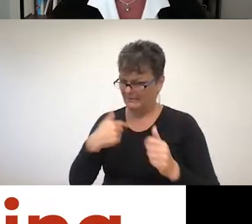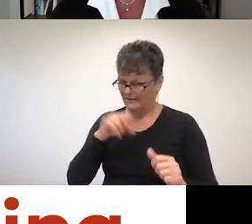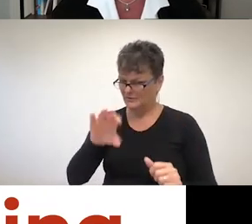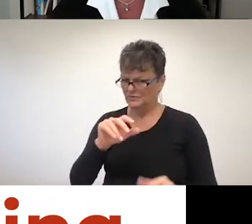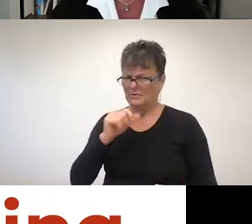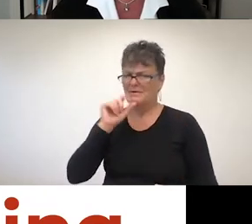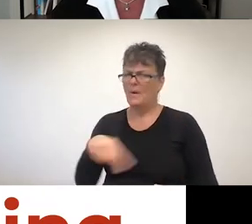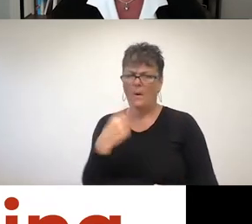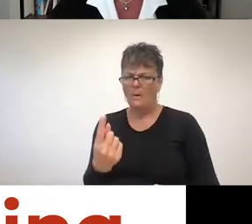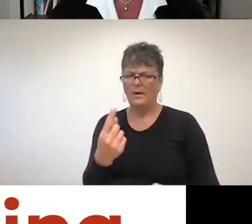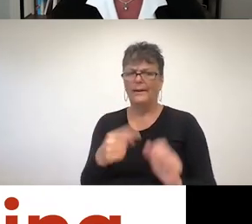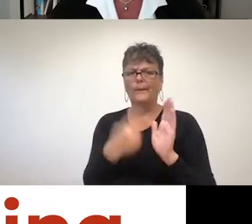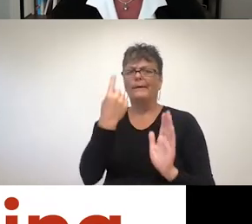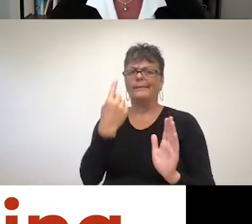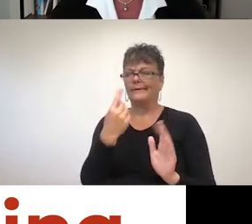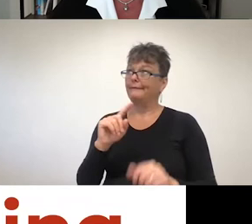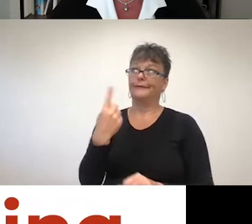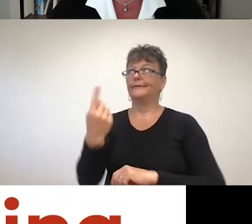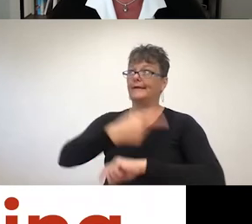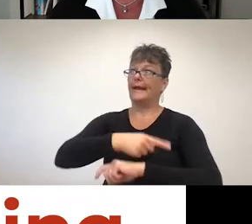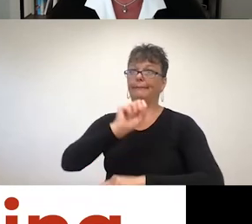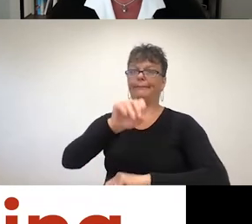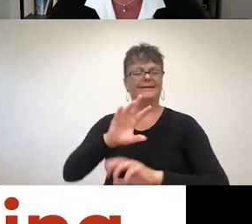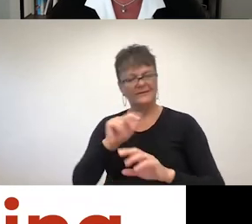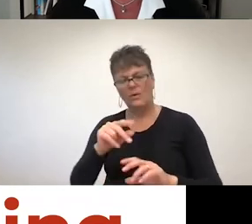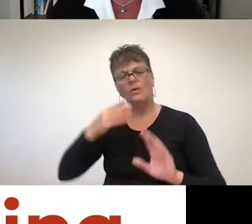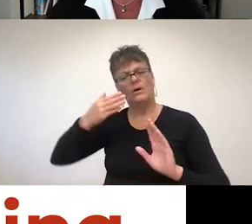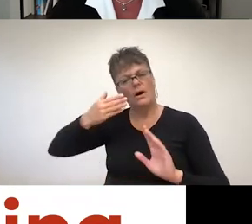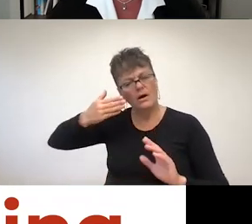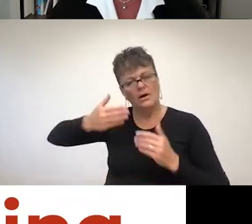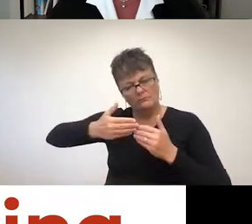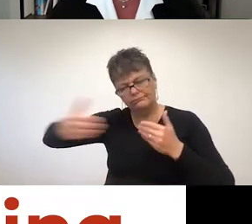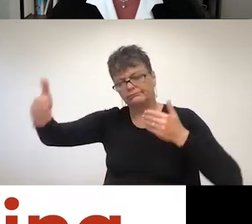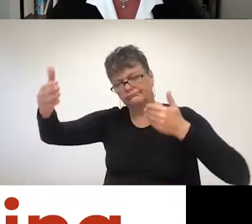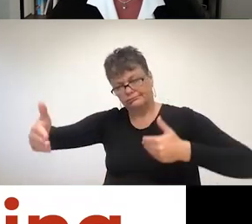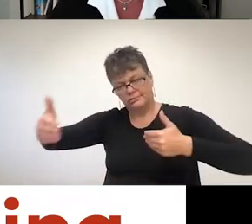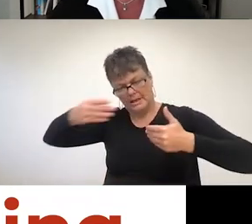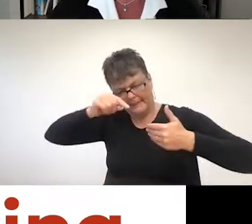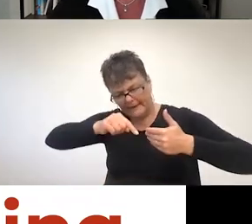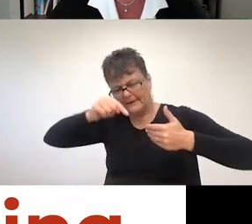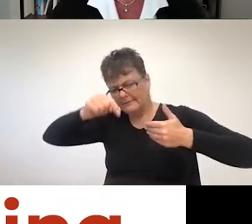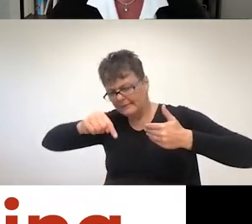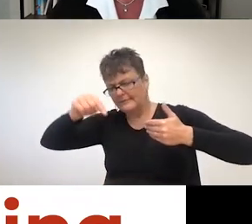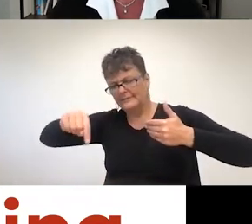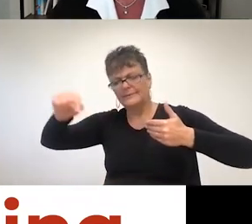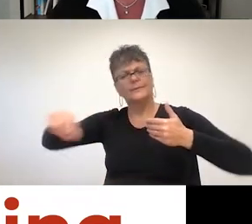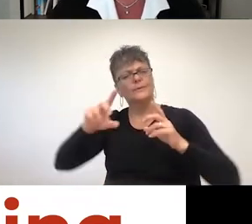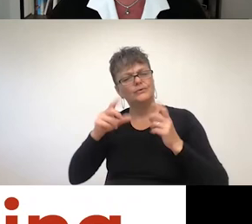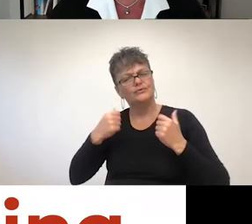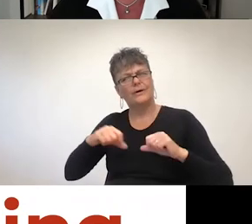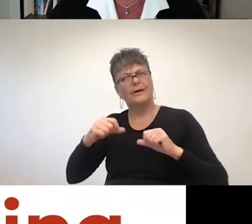would recommend that, that we continue to look for ways to offer reminders and strategies to our students.